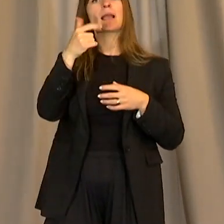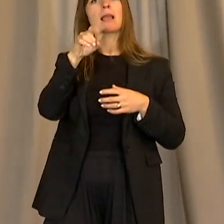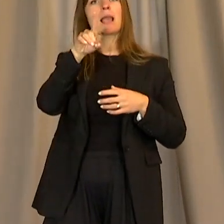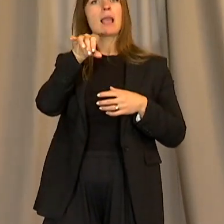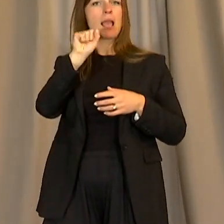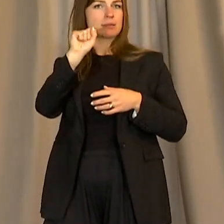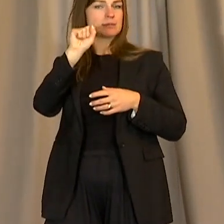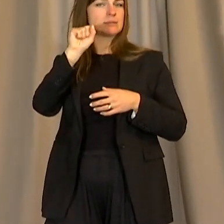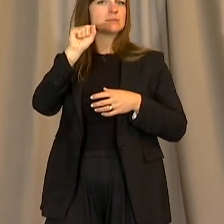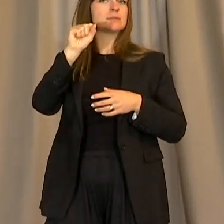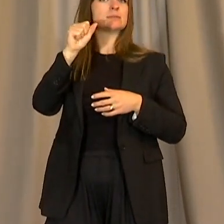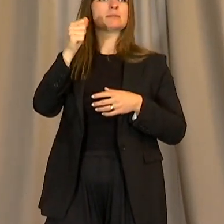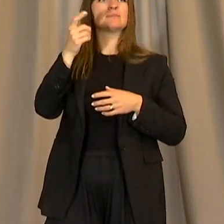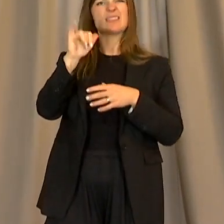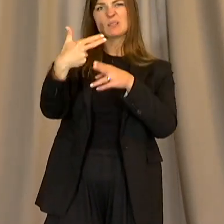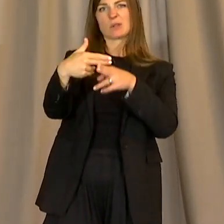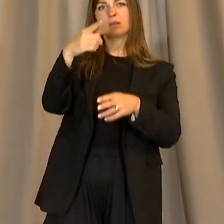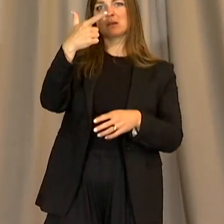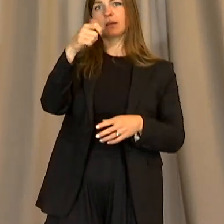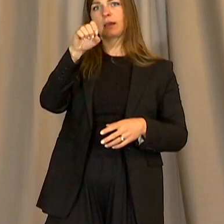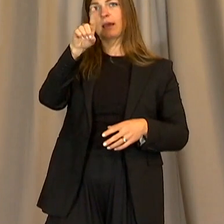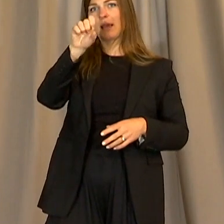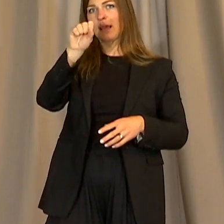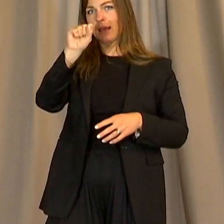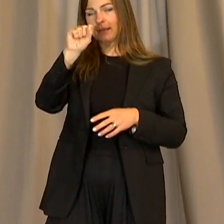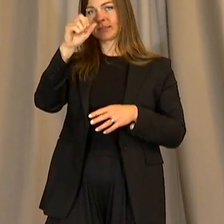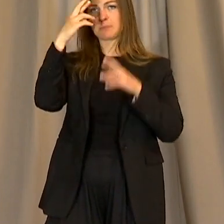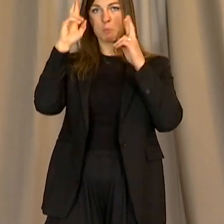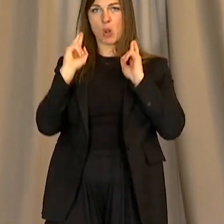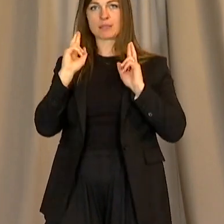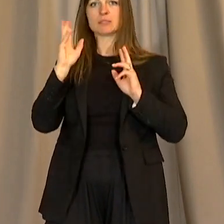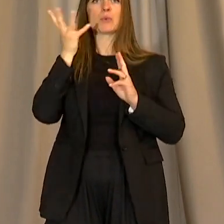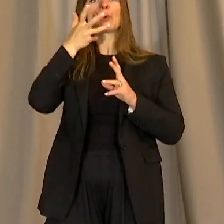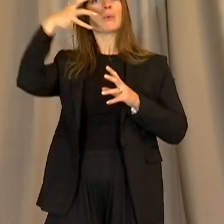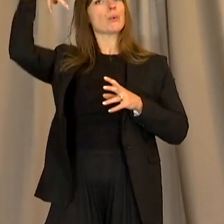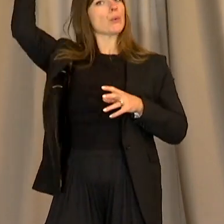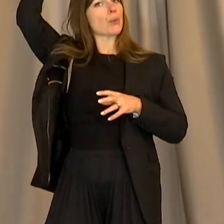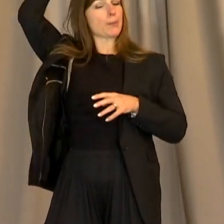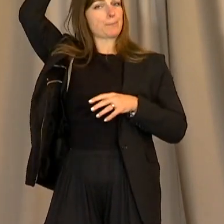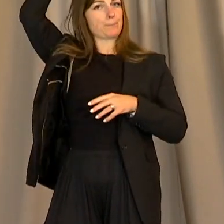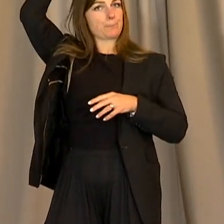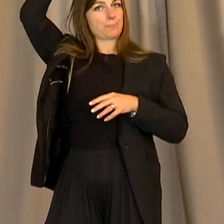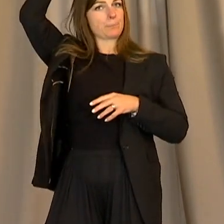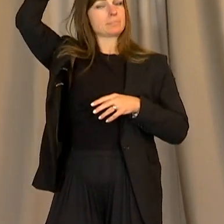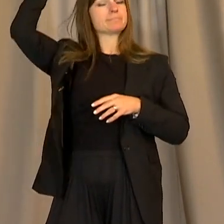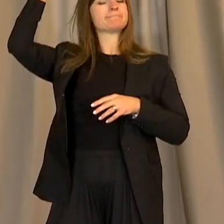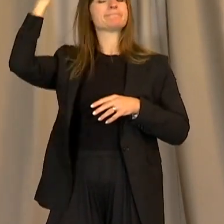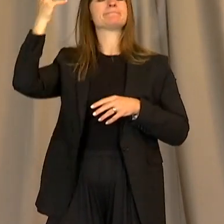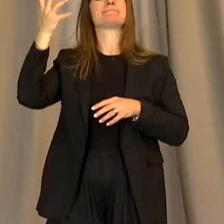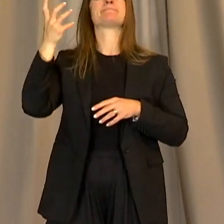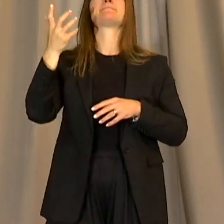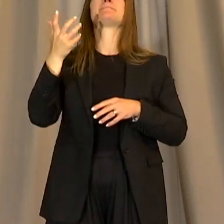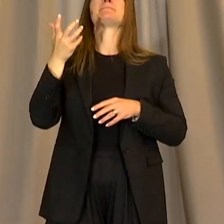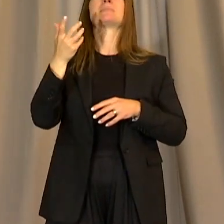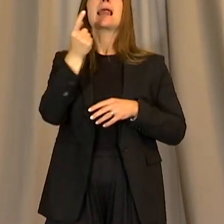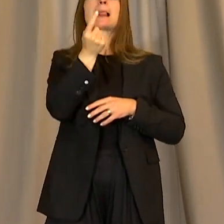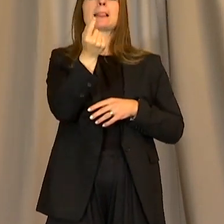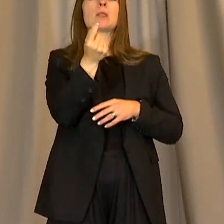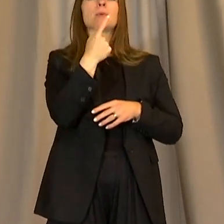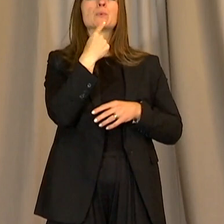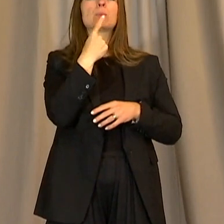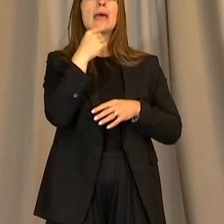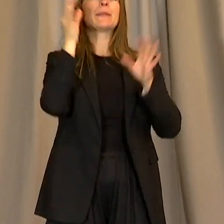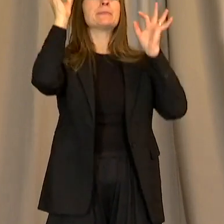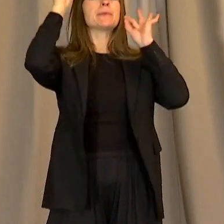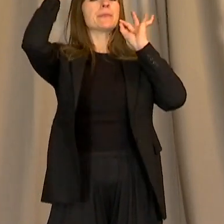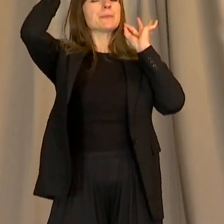goddess, that's what it's called, goddess braids up to a crown. And it had a little bit of red in it.